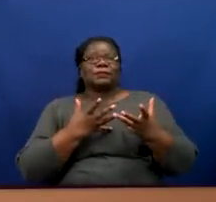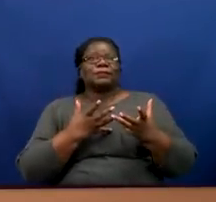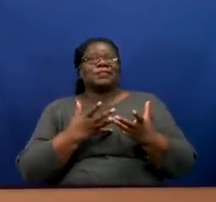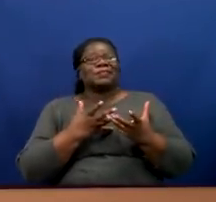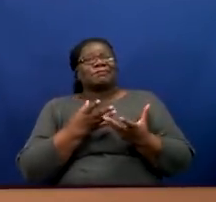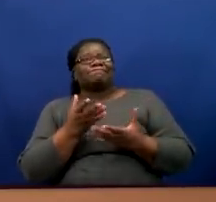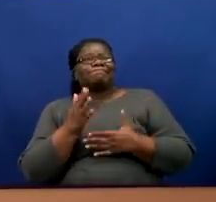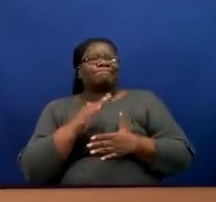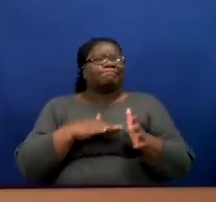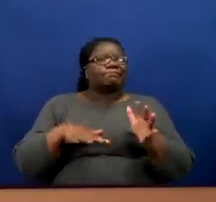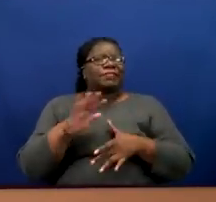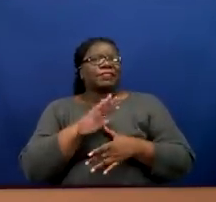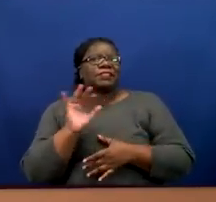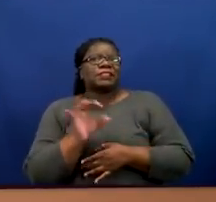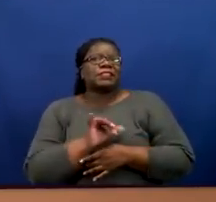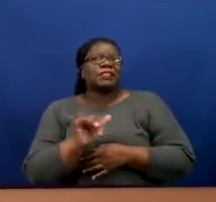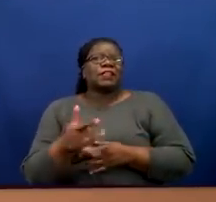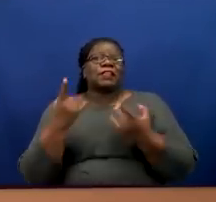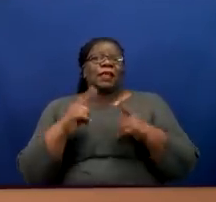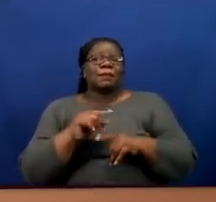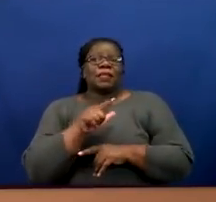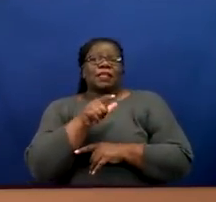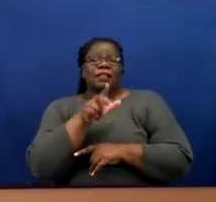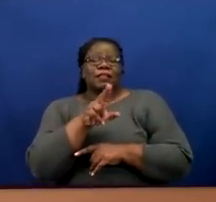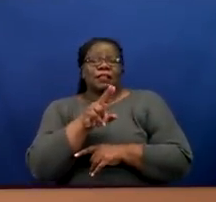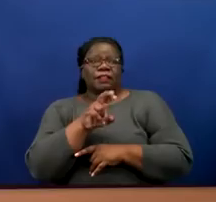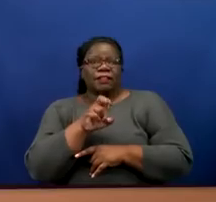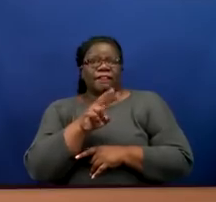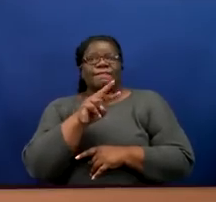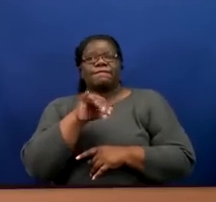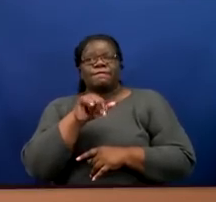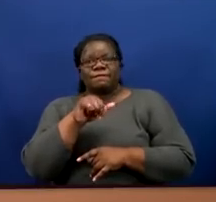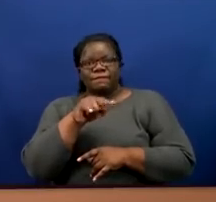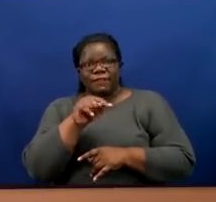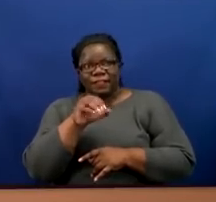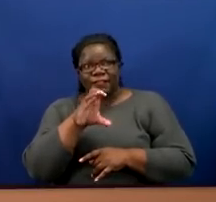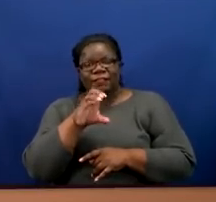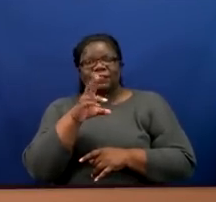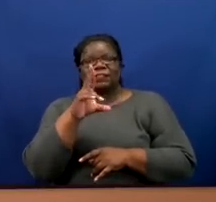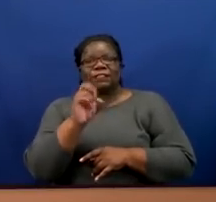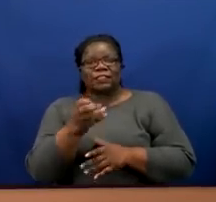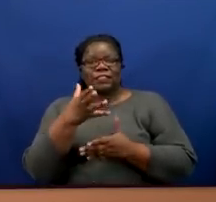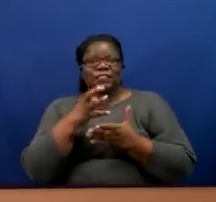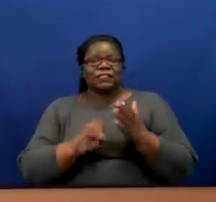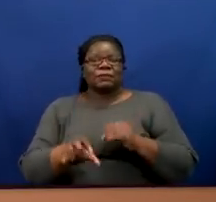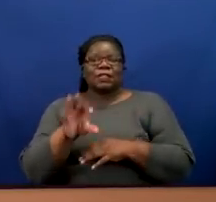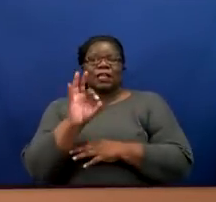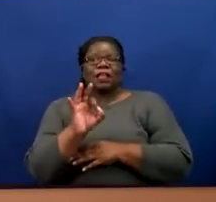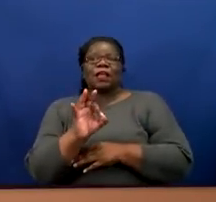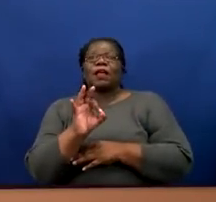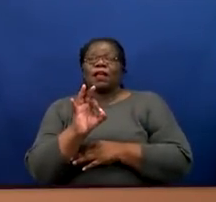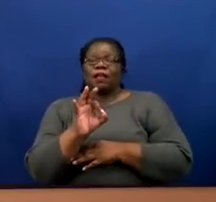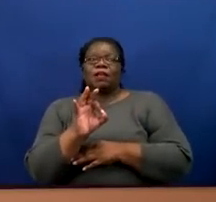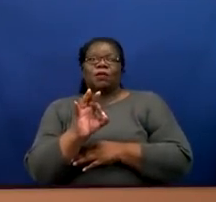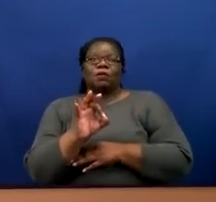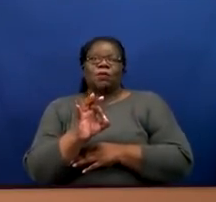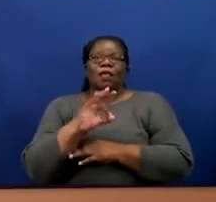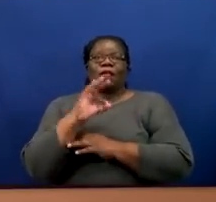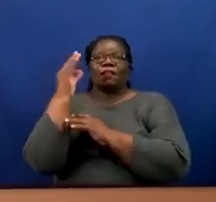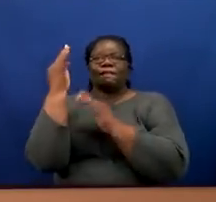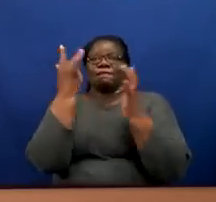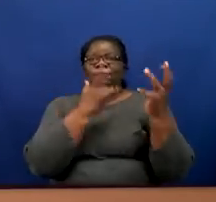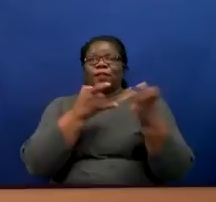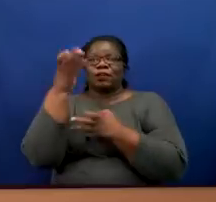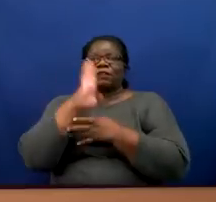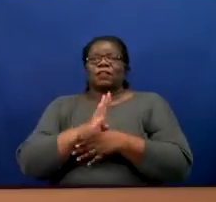child of God, of what happens in Leviticus chapter 9 when the fire of God fell. The fire of God fell